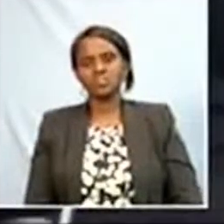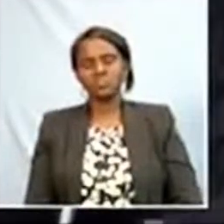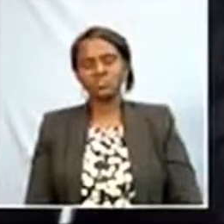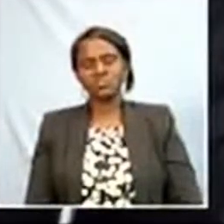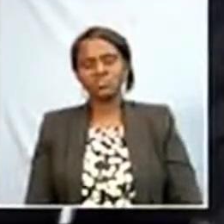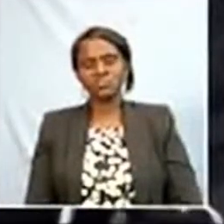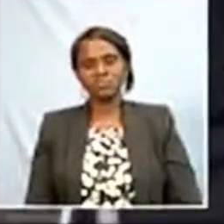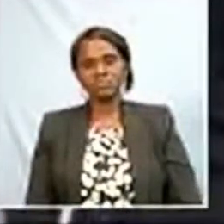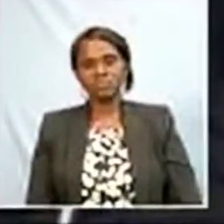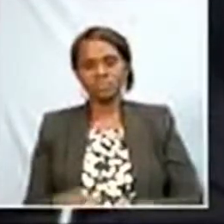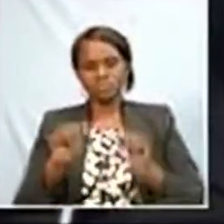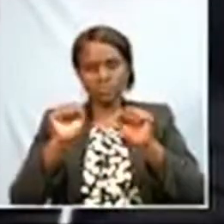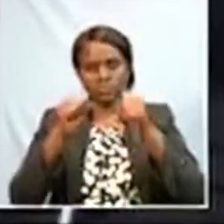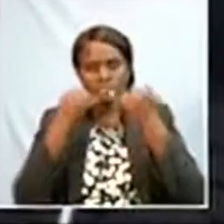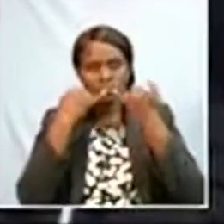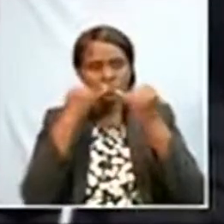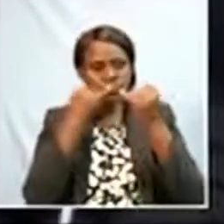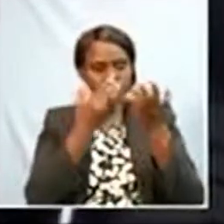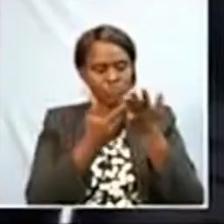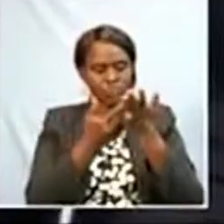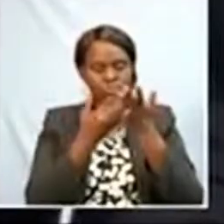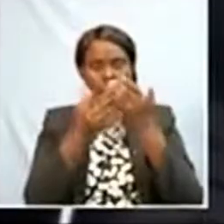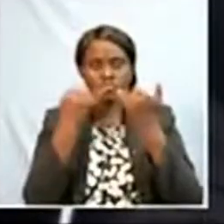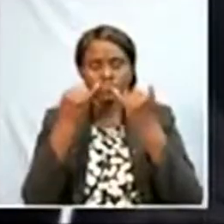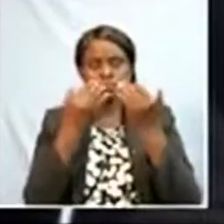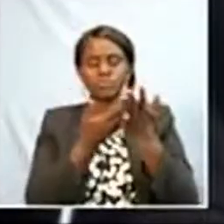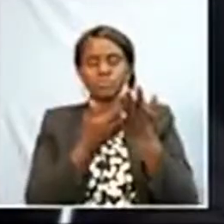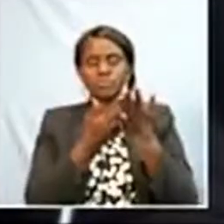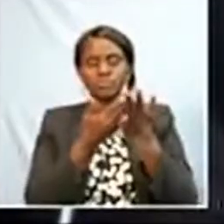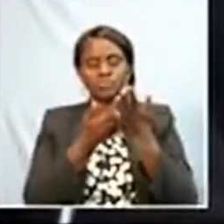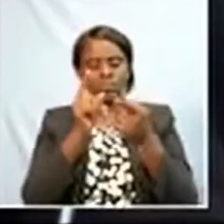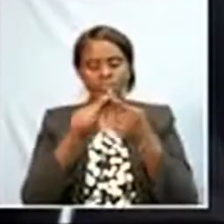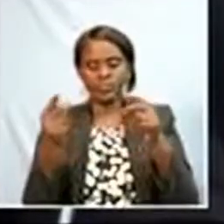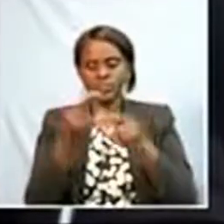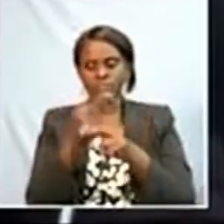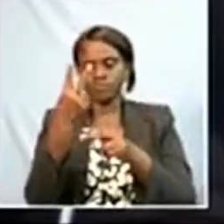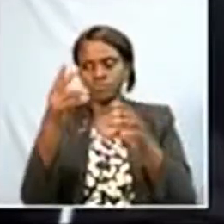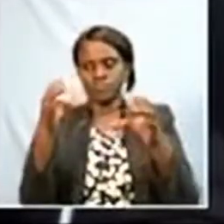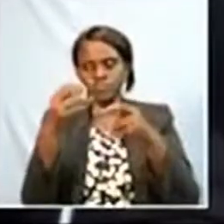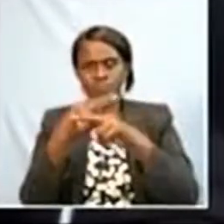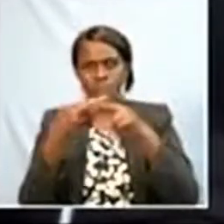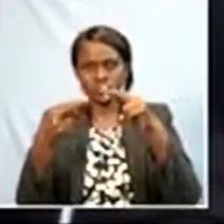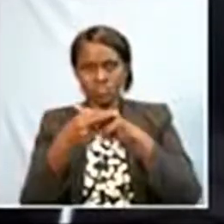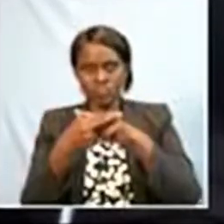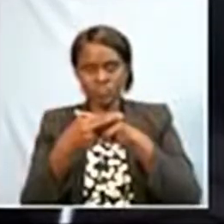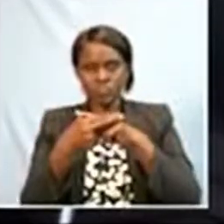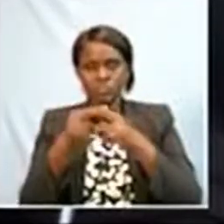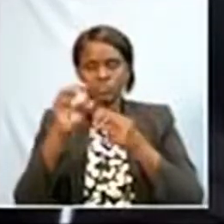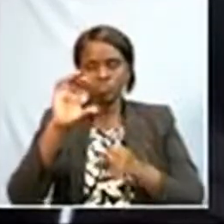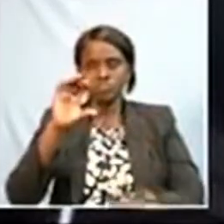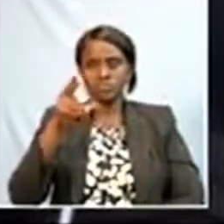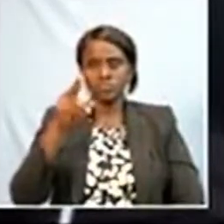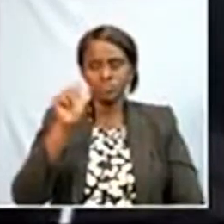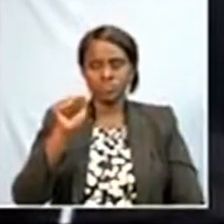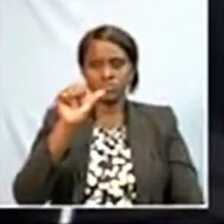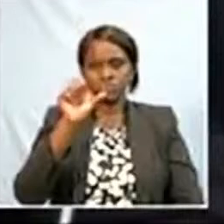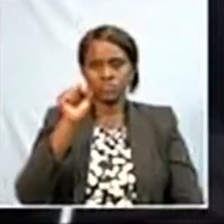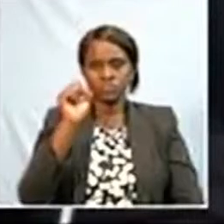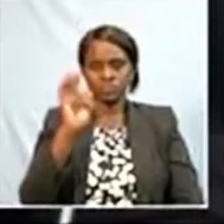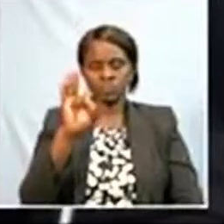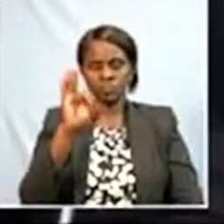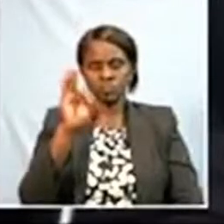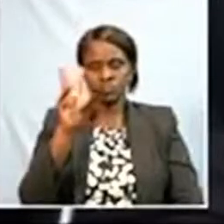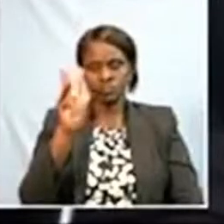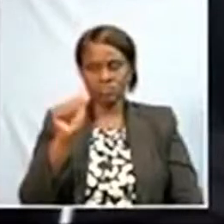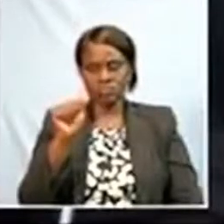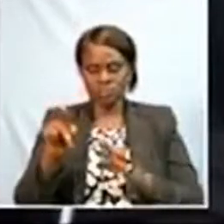I can mention them here. Mention them. So that they know. 1 by 2 classroom block at Chasafa